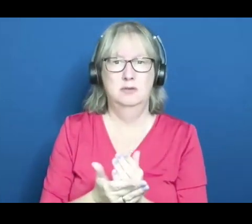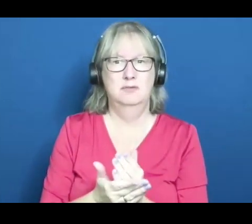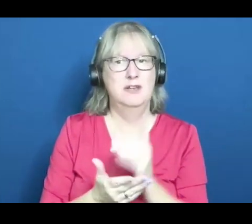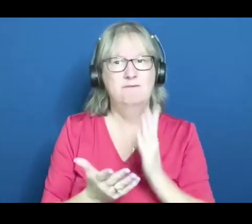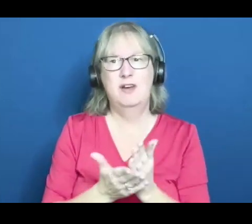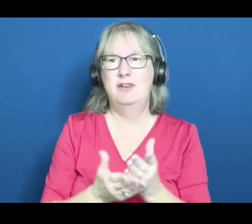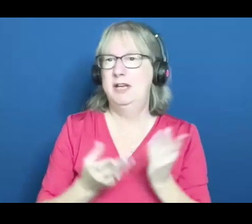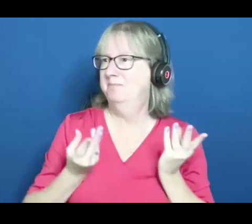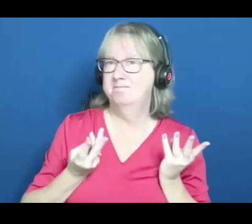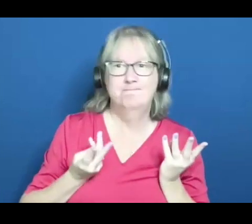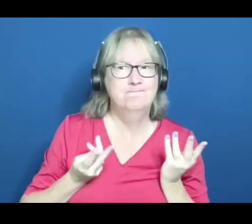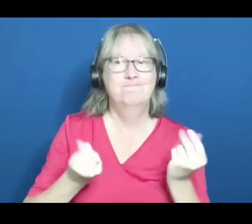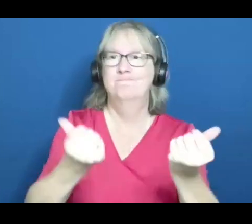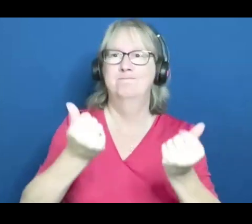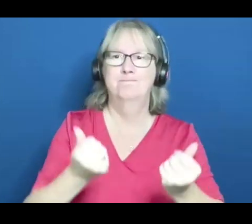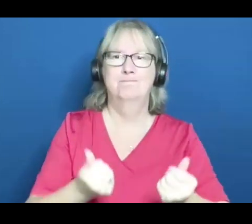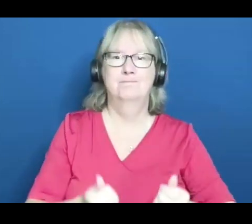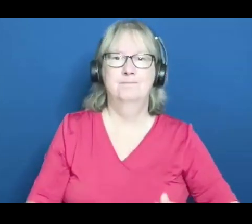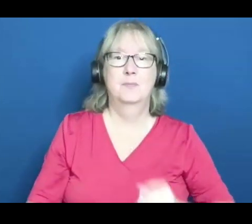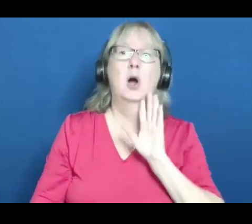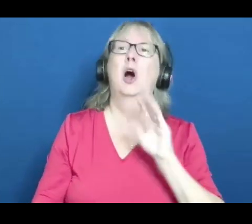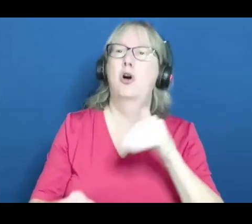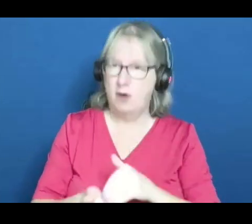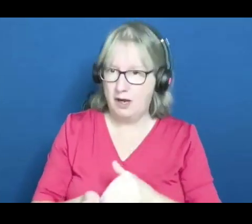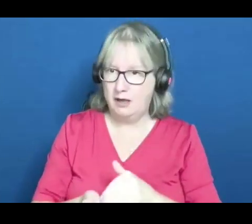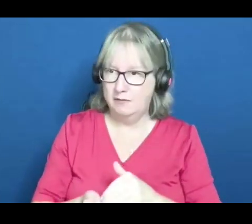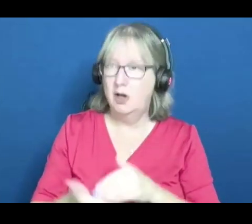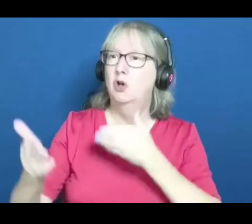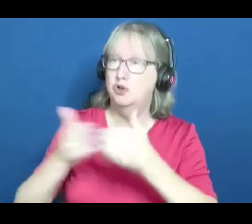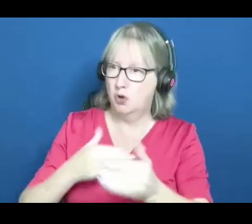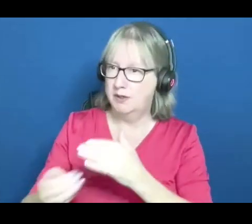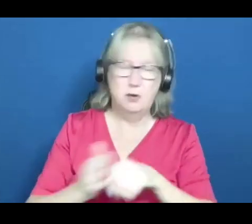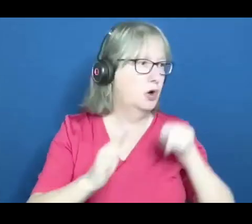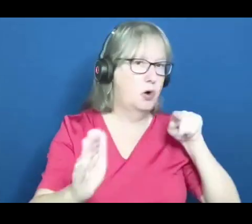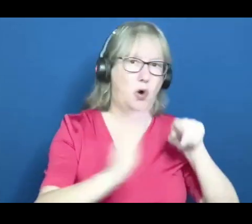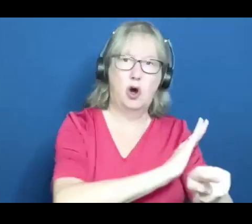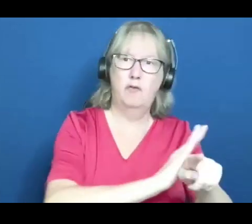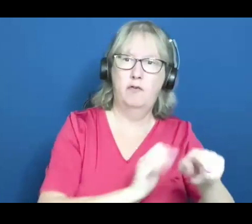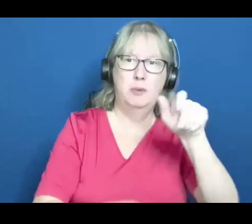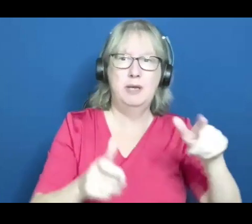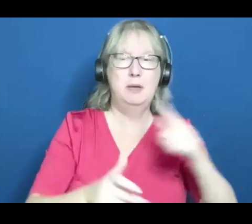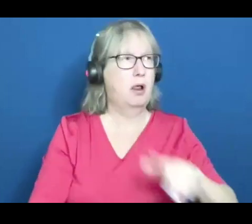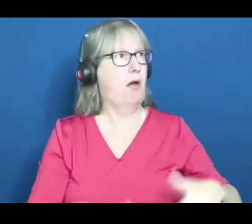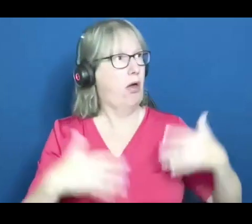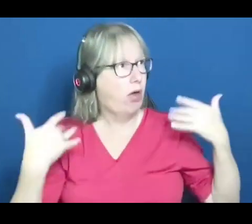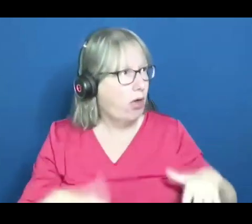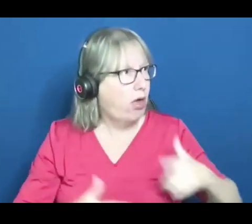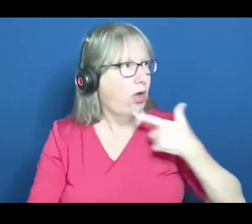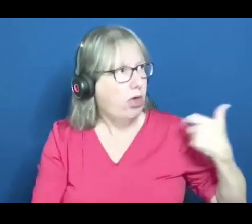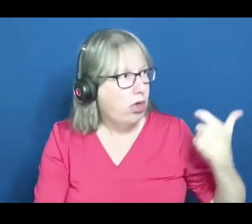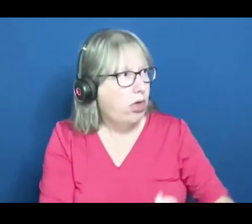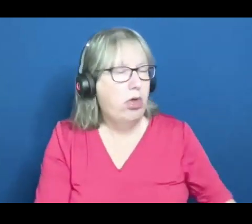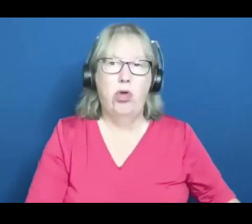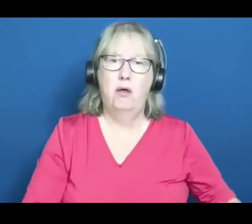way. We don't mess about, we want to do the job right, and we want people to be super impressed with what we